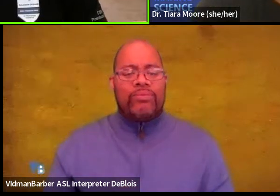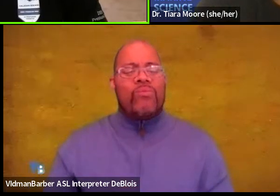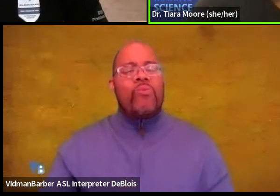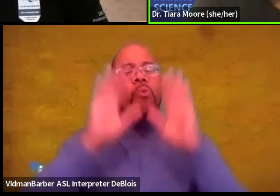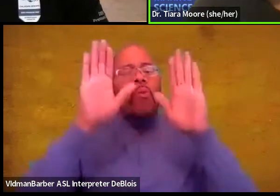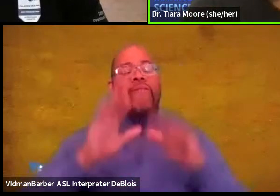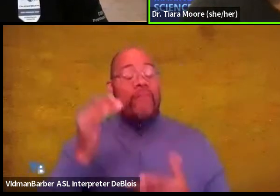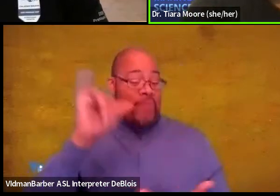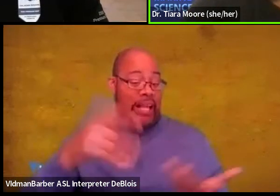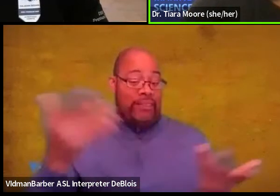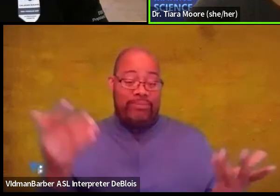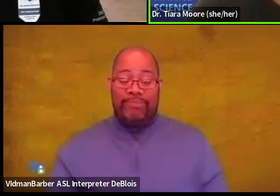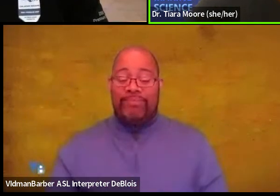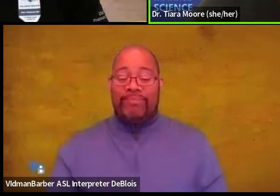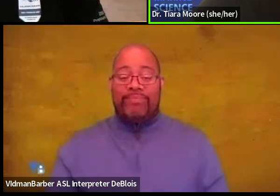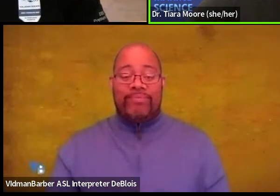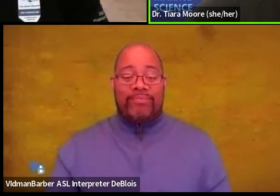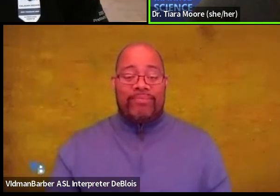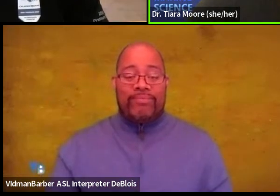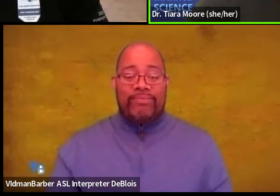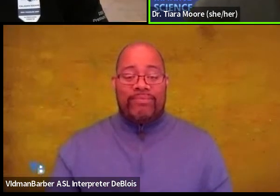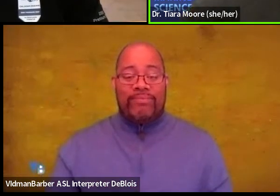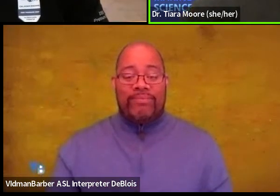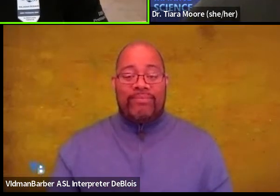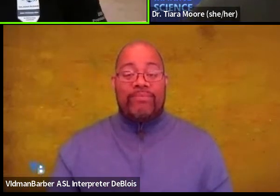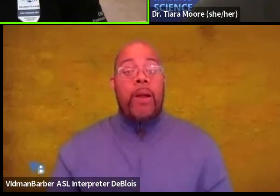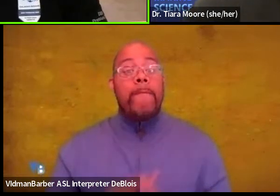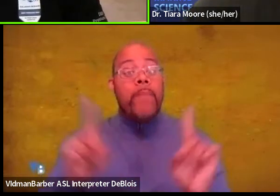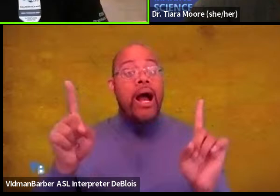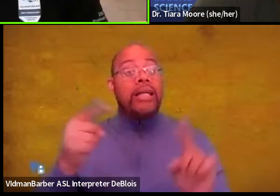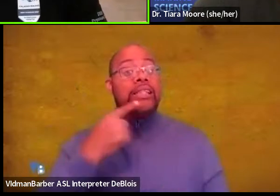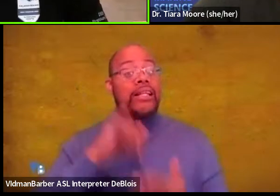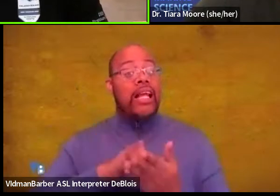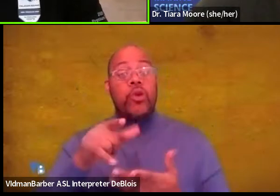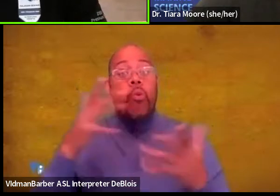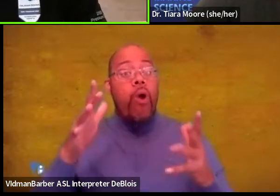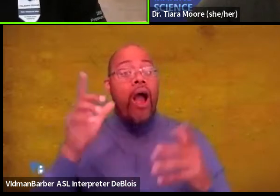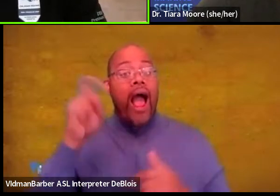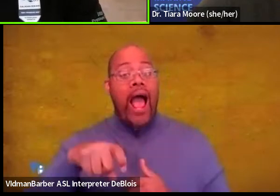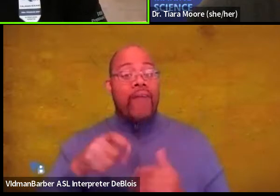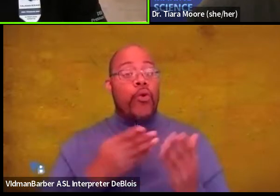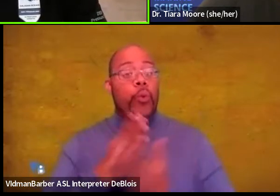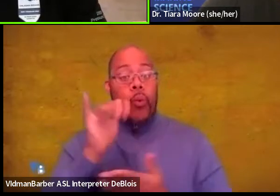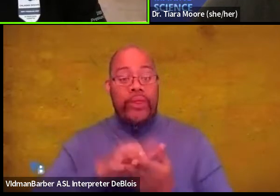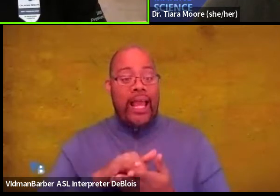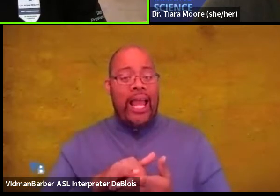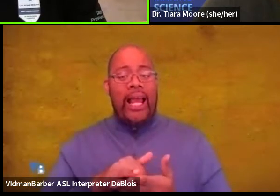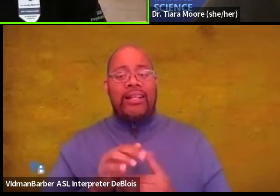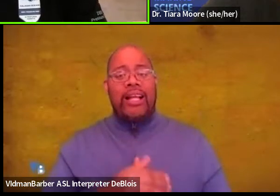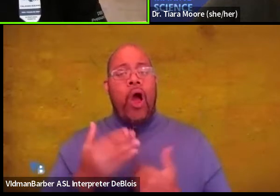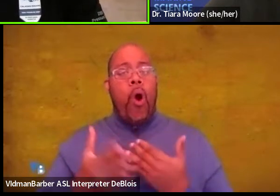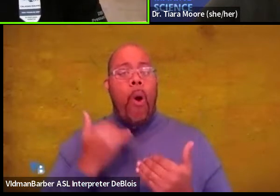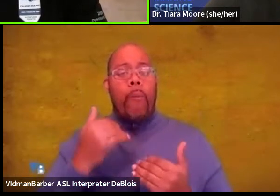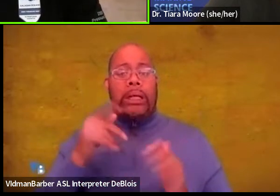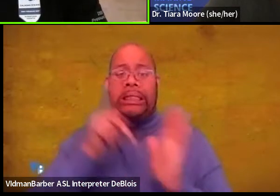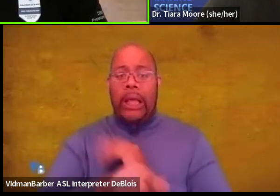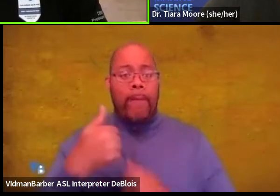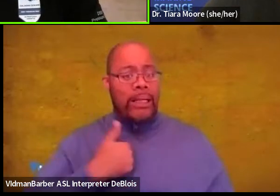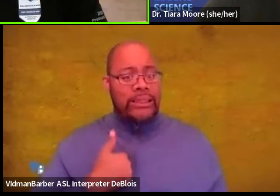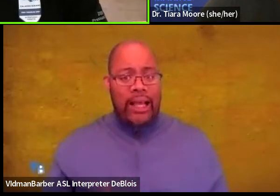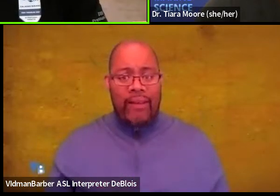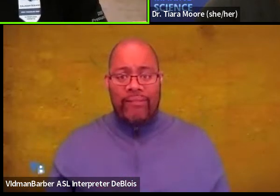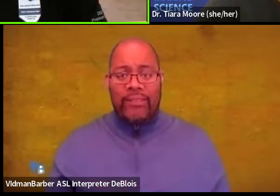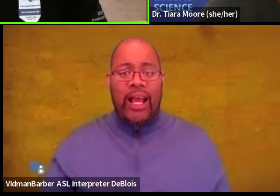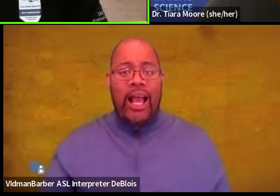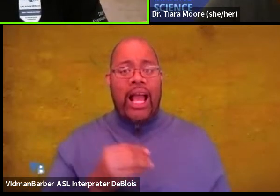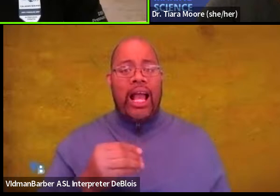Excellence. And there it is. And there we have it. But having said that, you don't want to have to go through that. I almost killed myself.